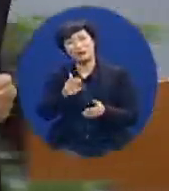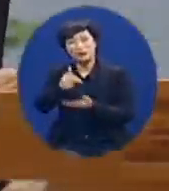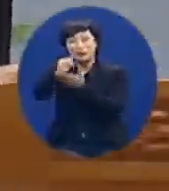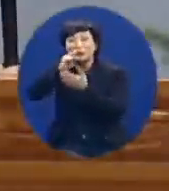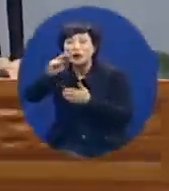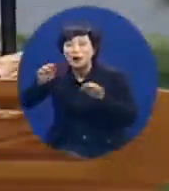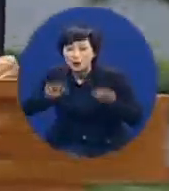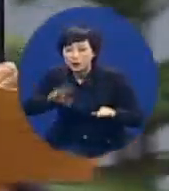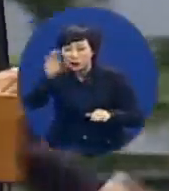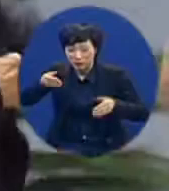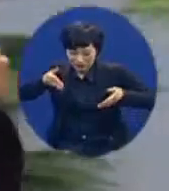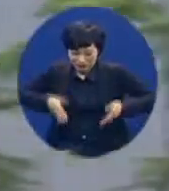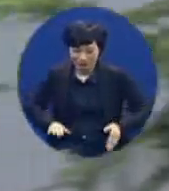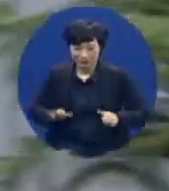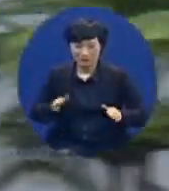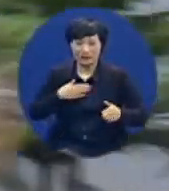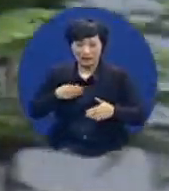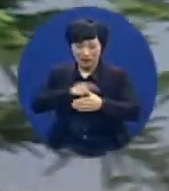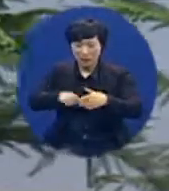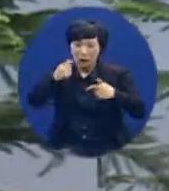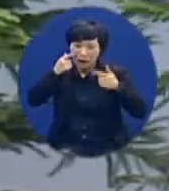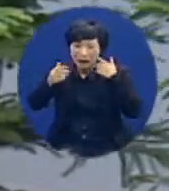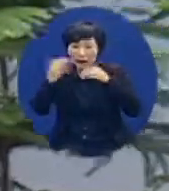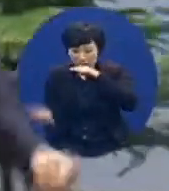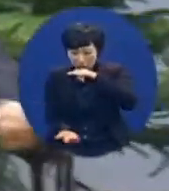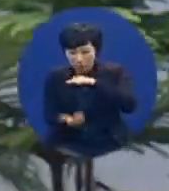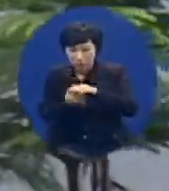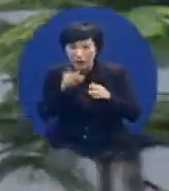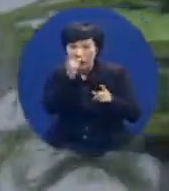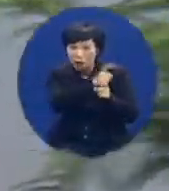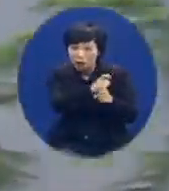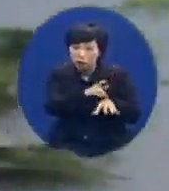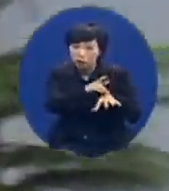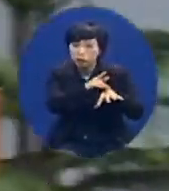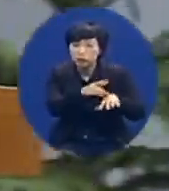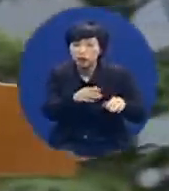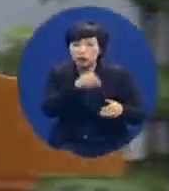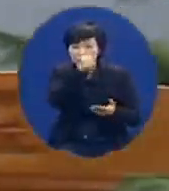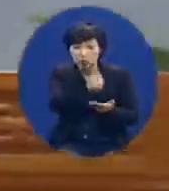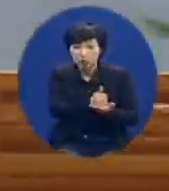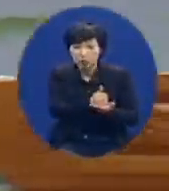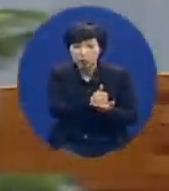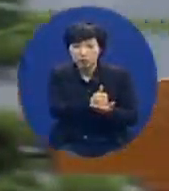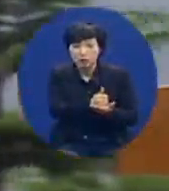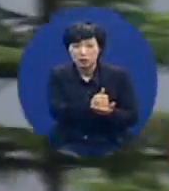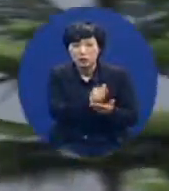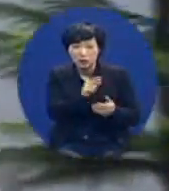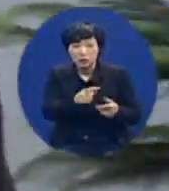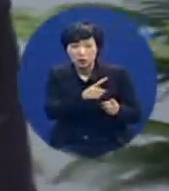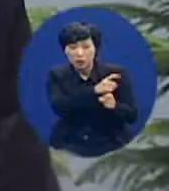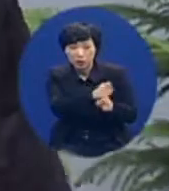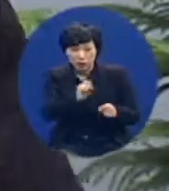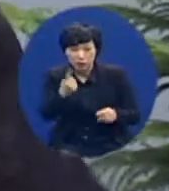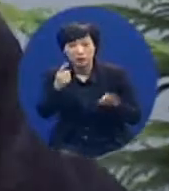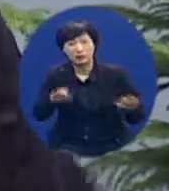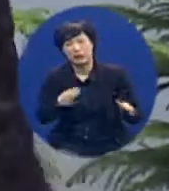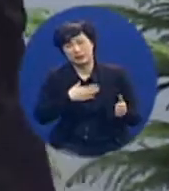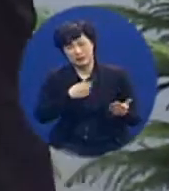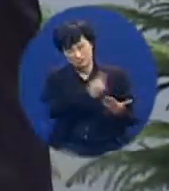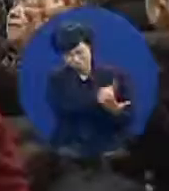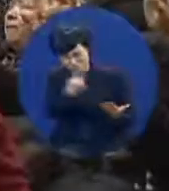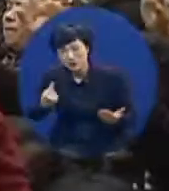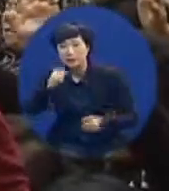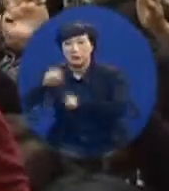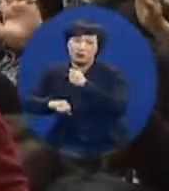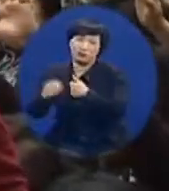Lord, help me to be free from sin caused by the devil, Satan, and demons by fulfilling the goals of the